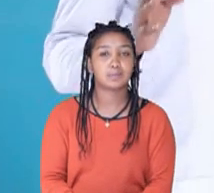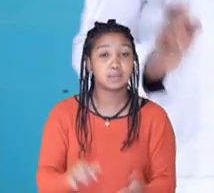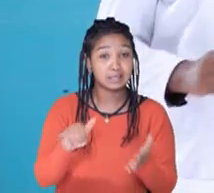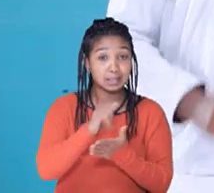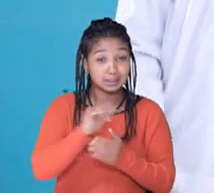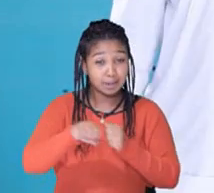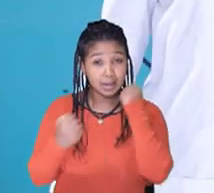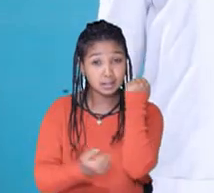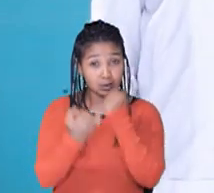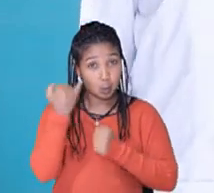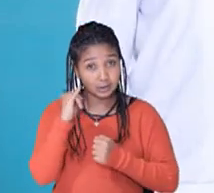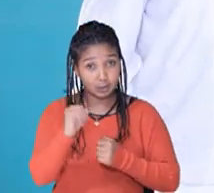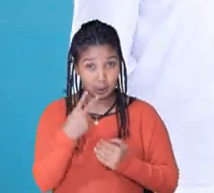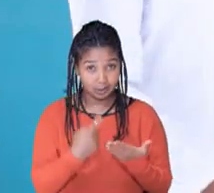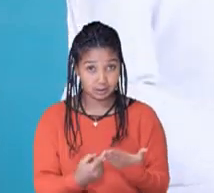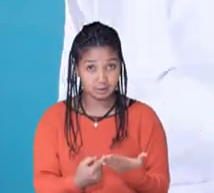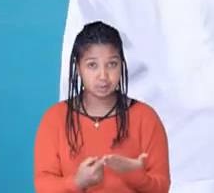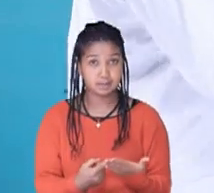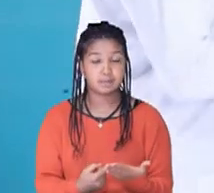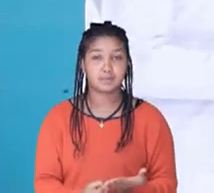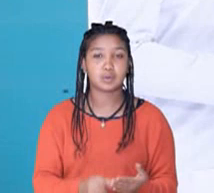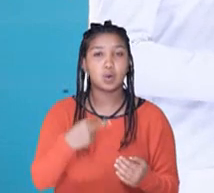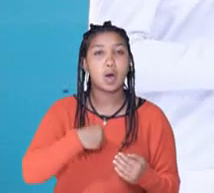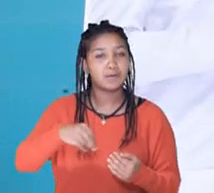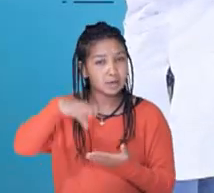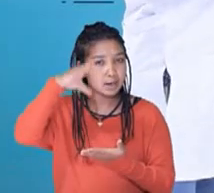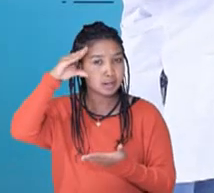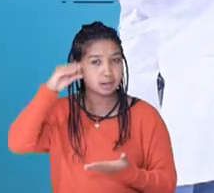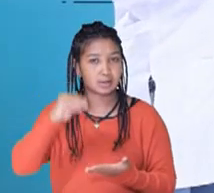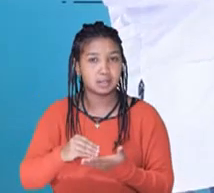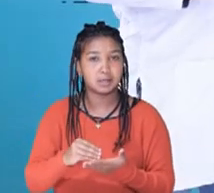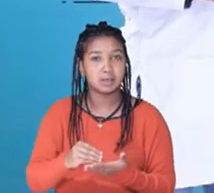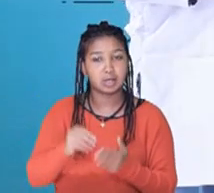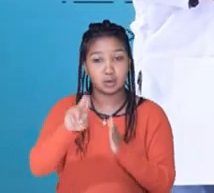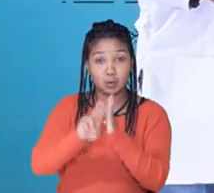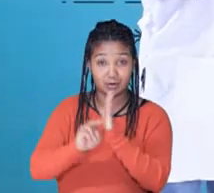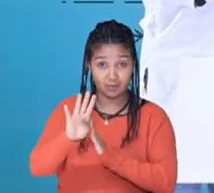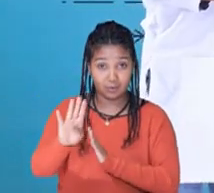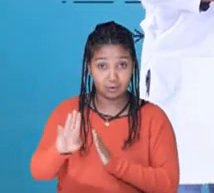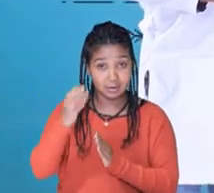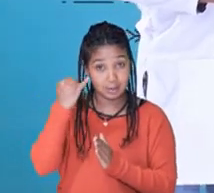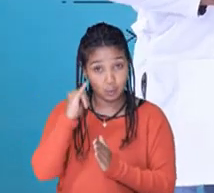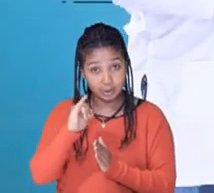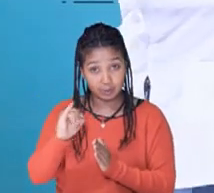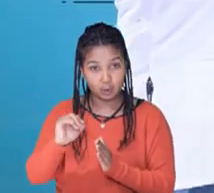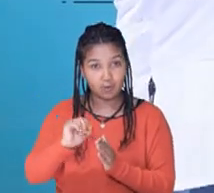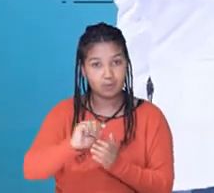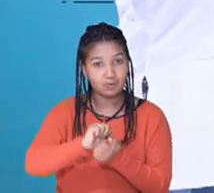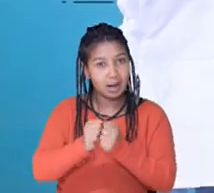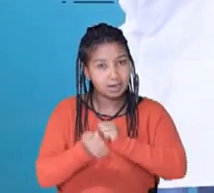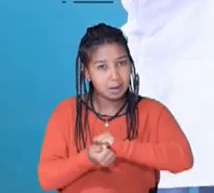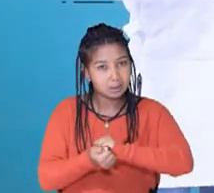That is the basic concept. Look at it here. You have learned in Unit 4, the concept of dynamics,